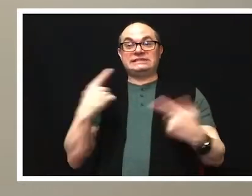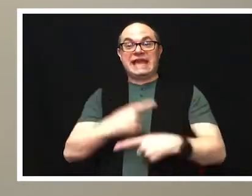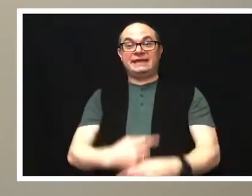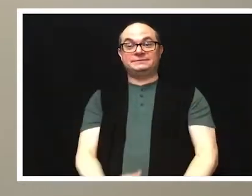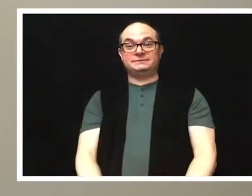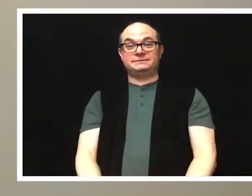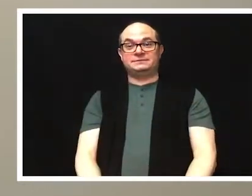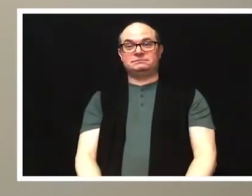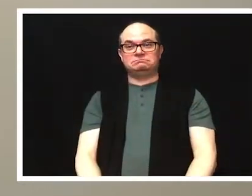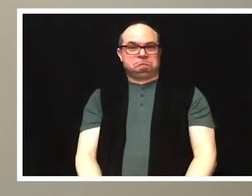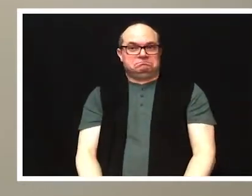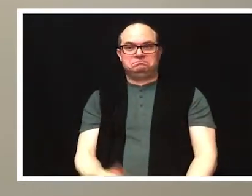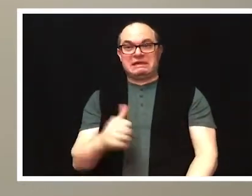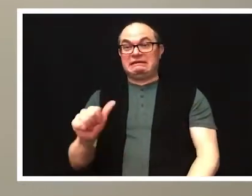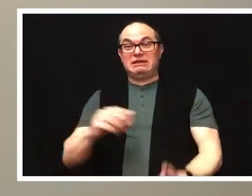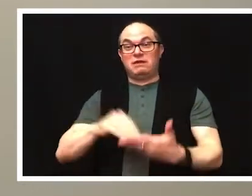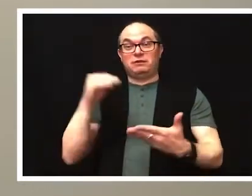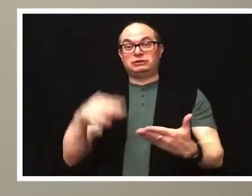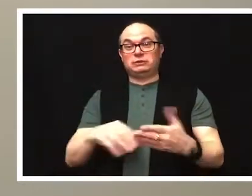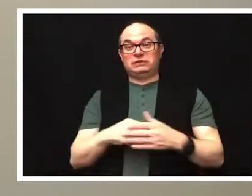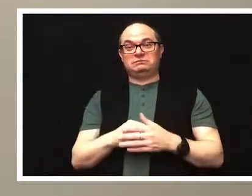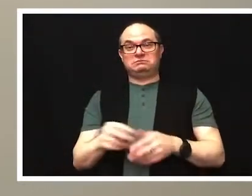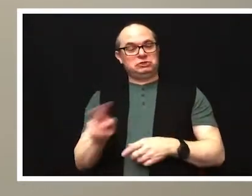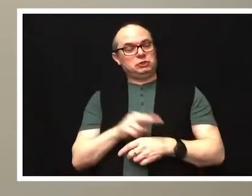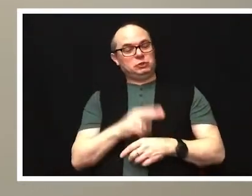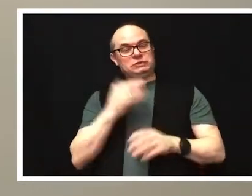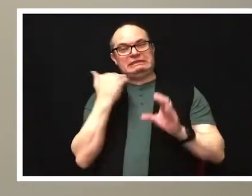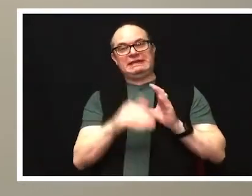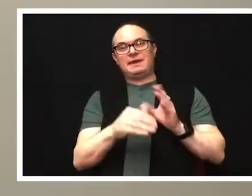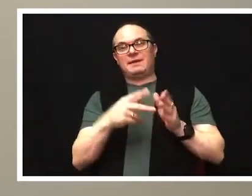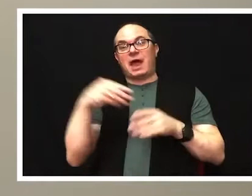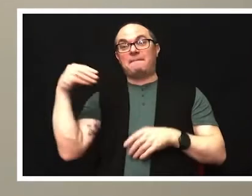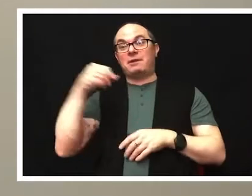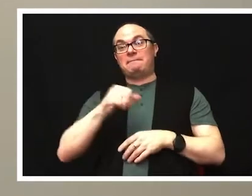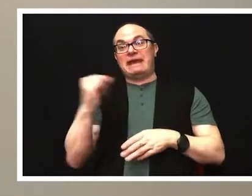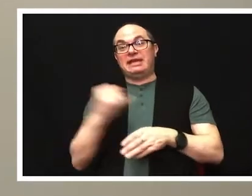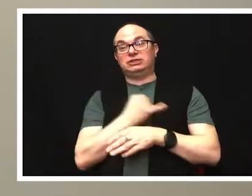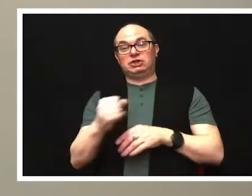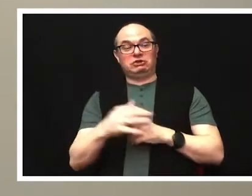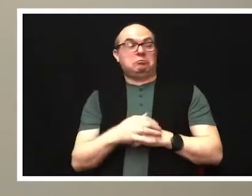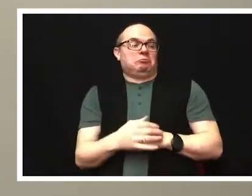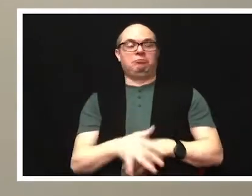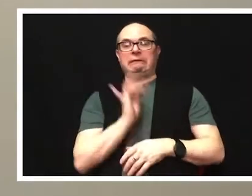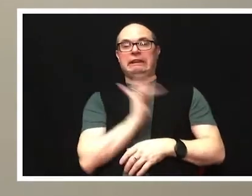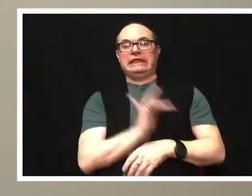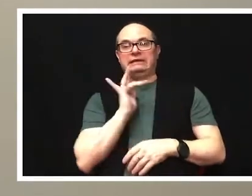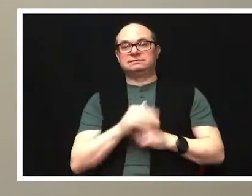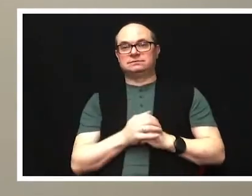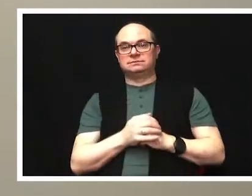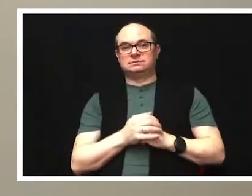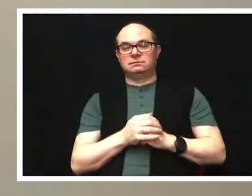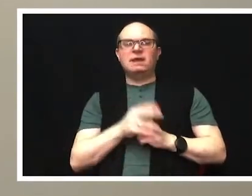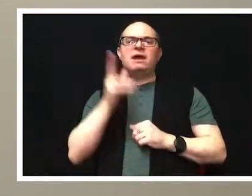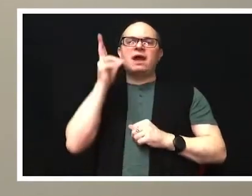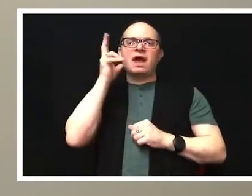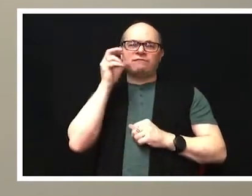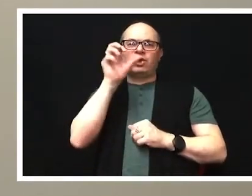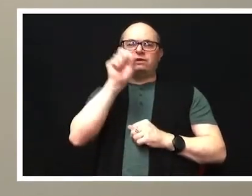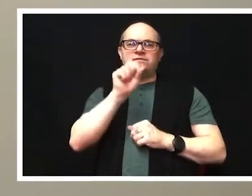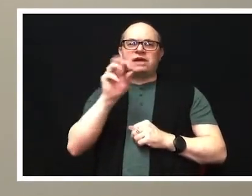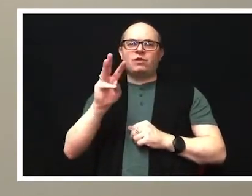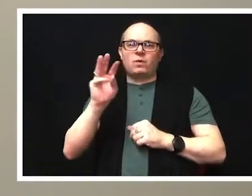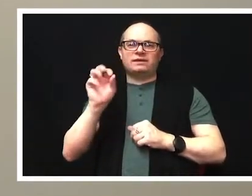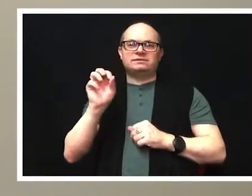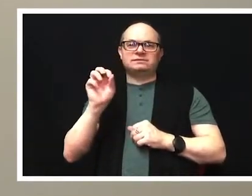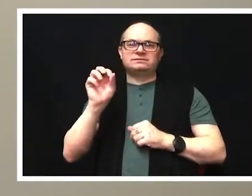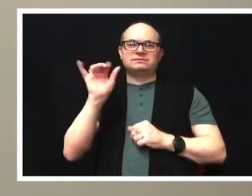today. Like any normal student would, you see an email about a paid internship, so you immediately click on it. I had heard of Southwest